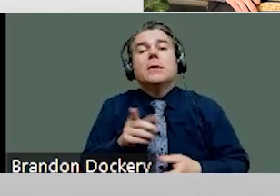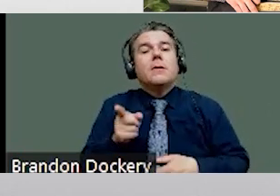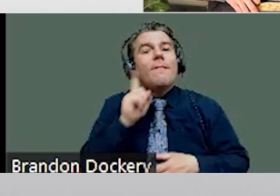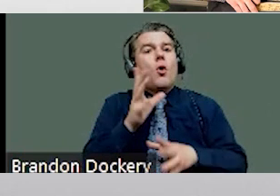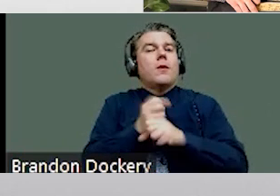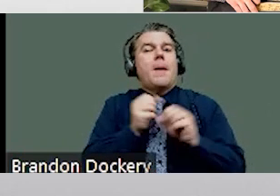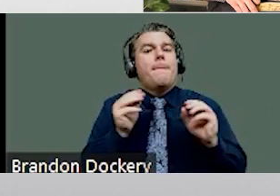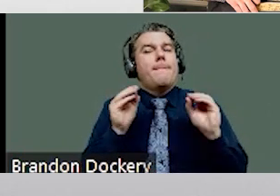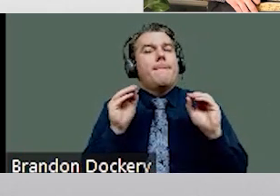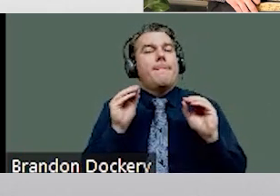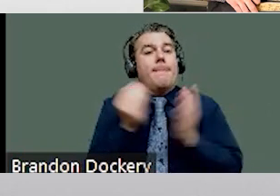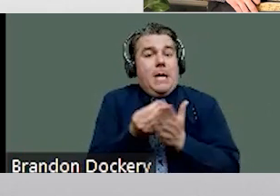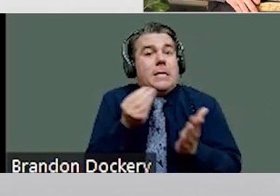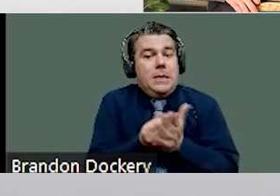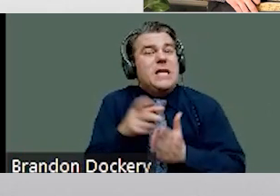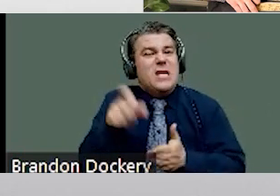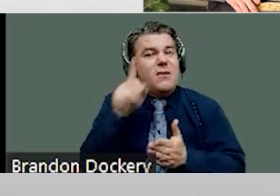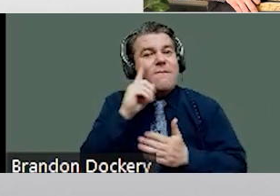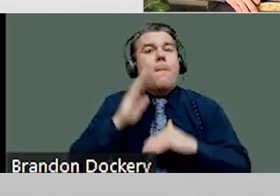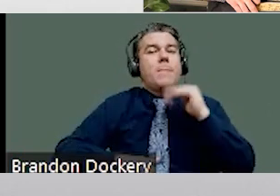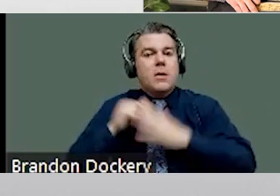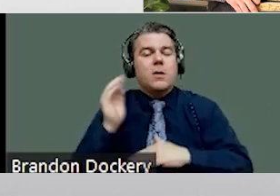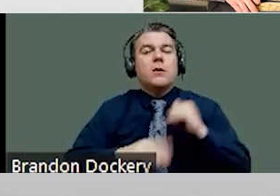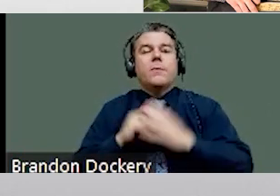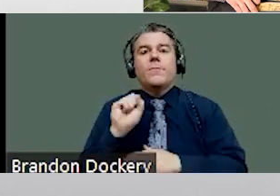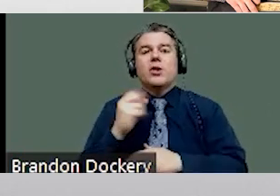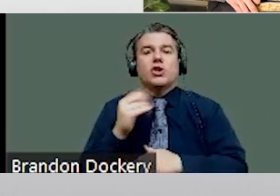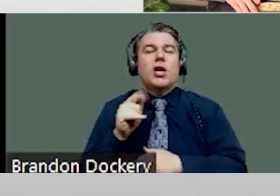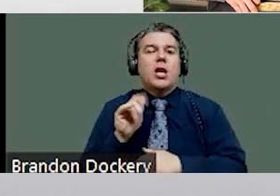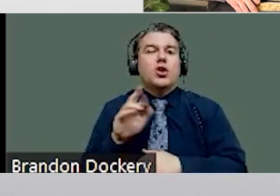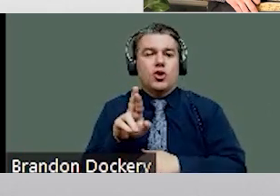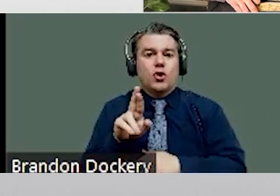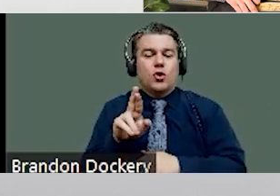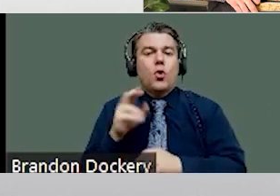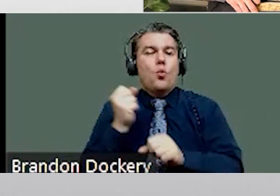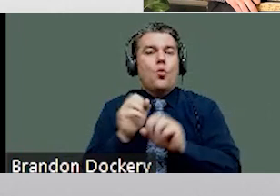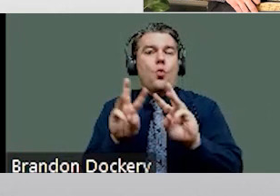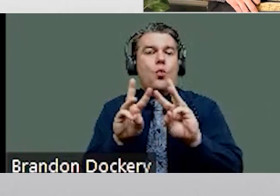the money necessary to build a sheltered workshop.